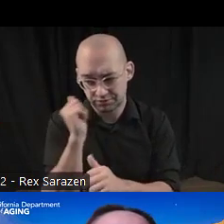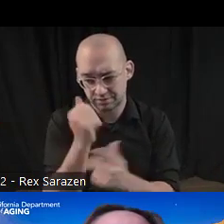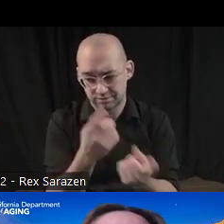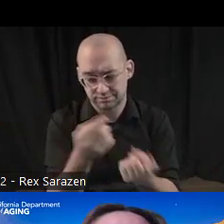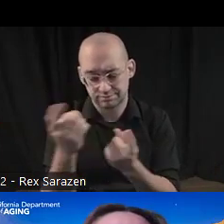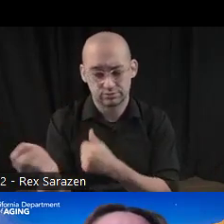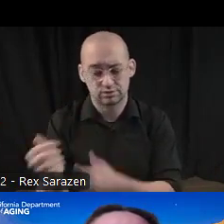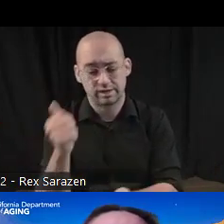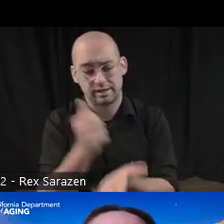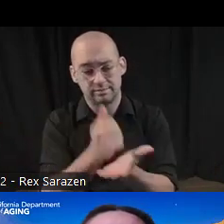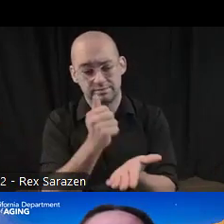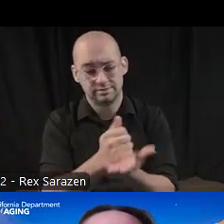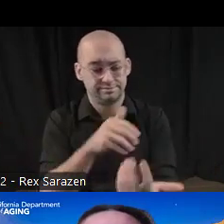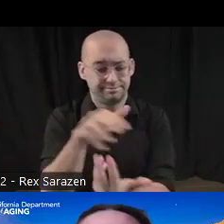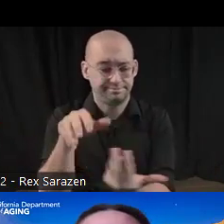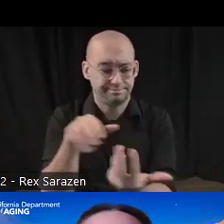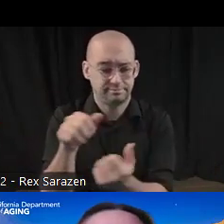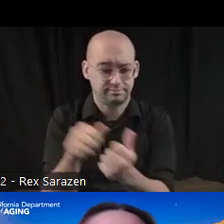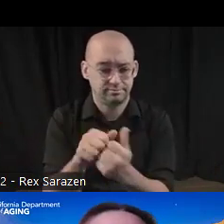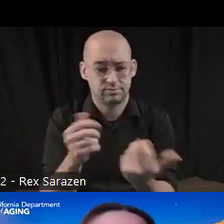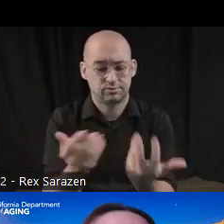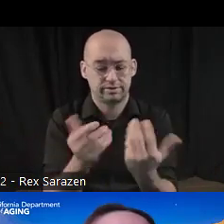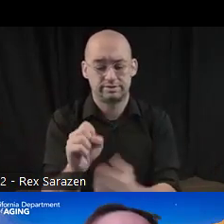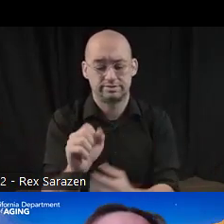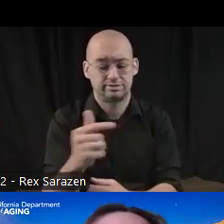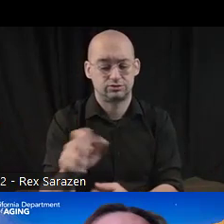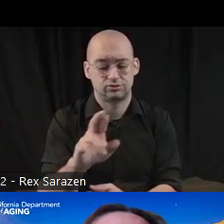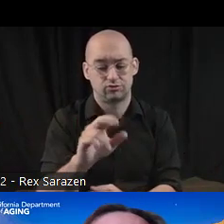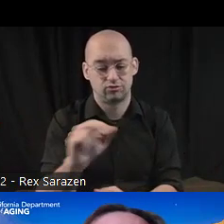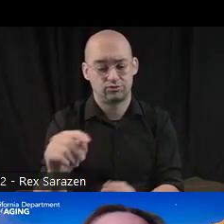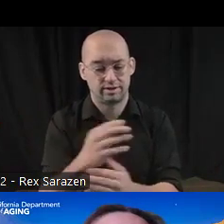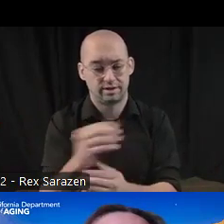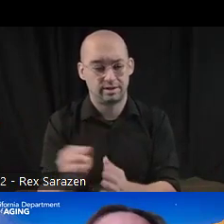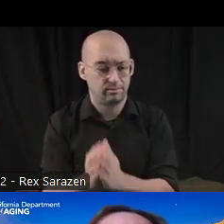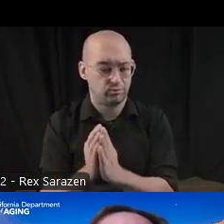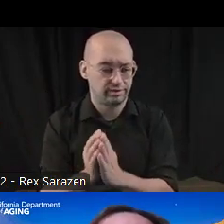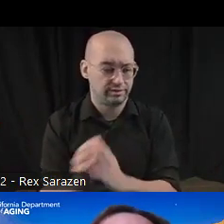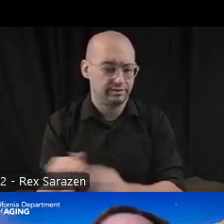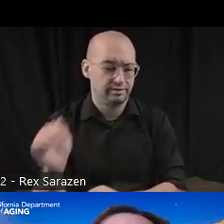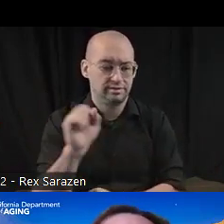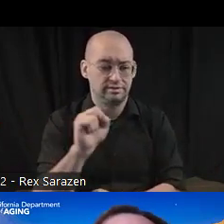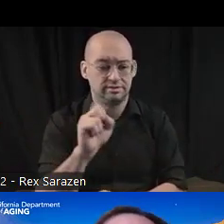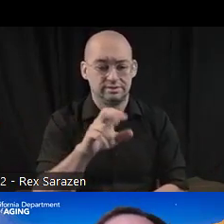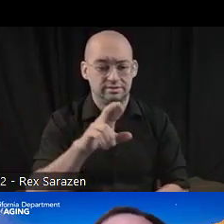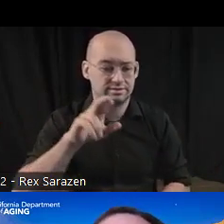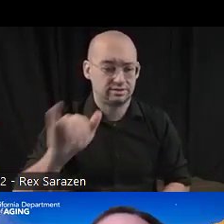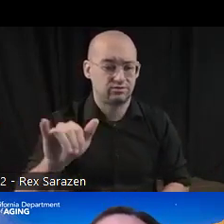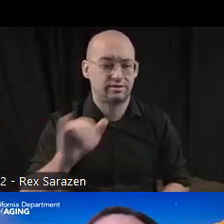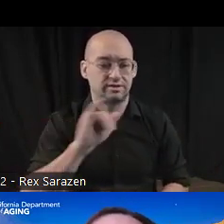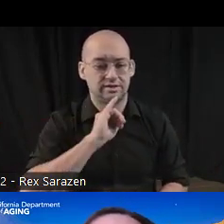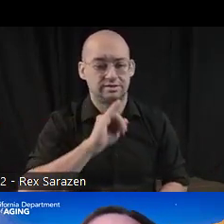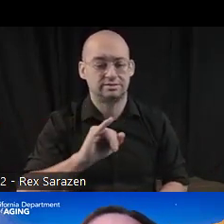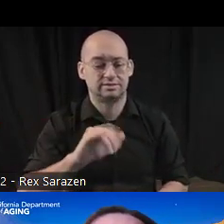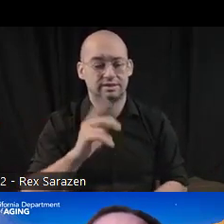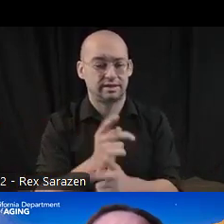helps facilitate burning sage, root, and praying. Suri is a senior and a caregiver /